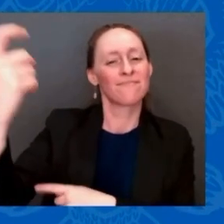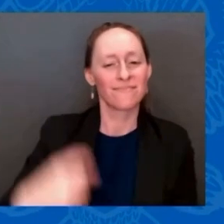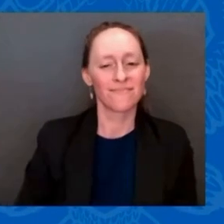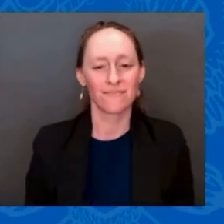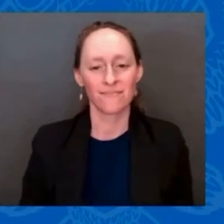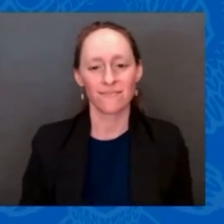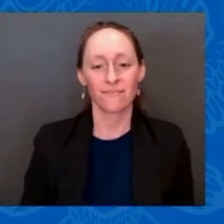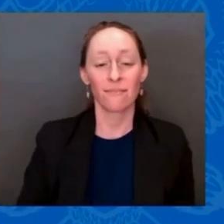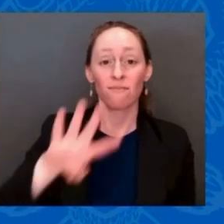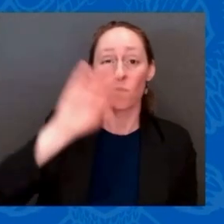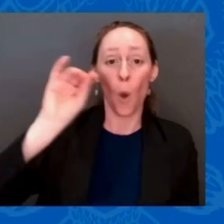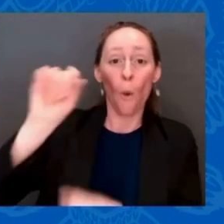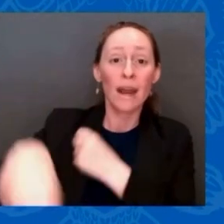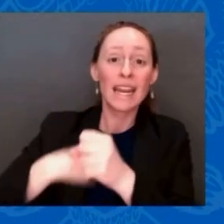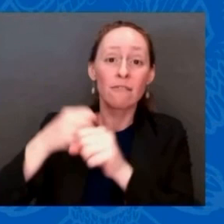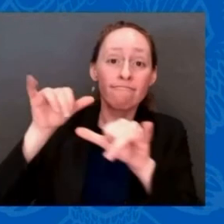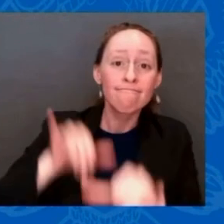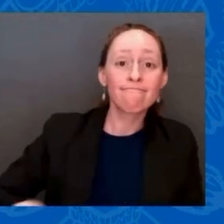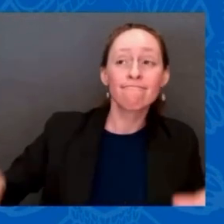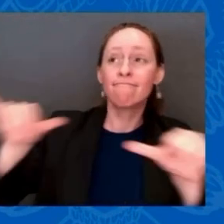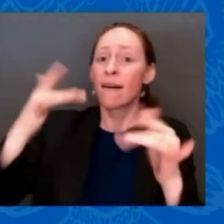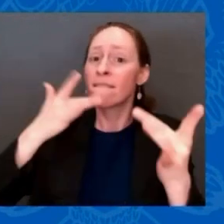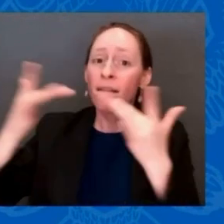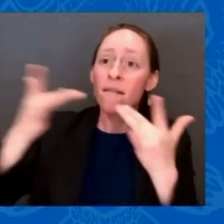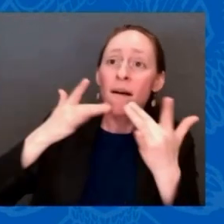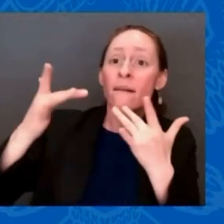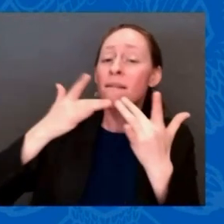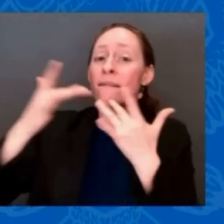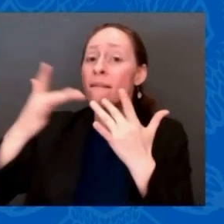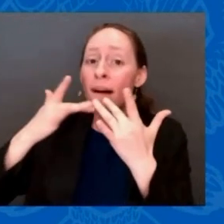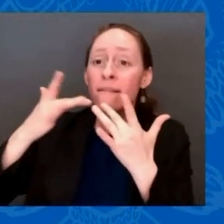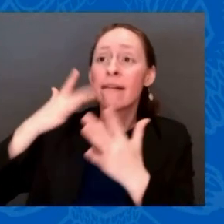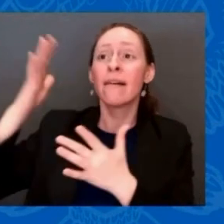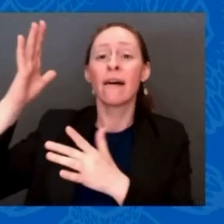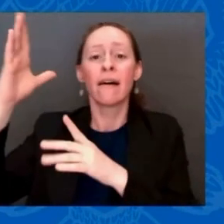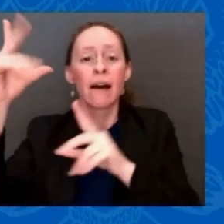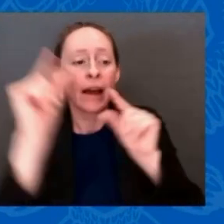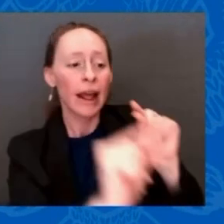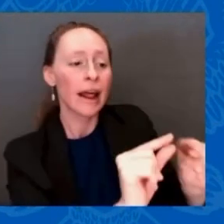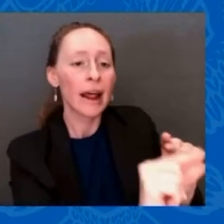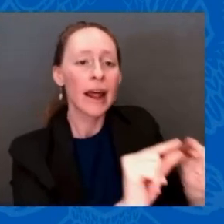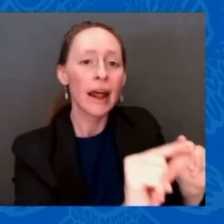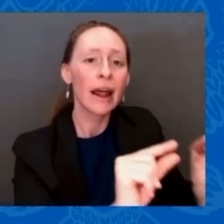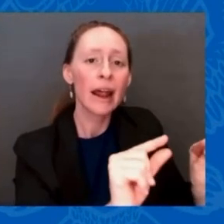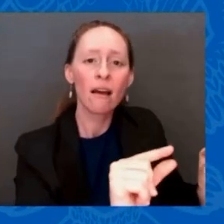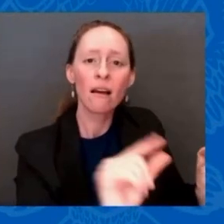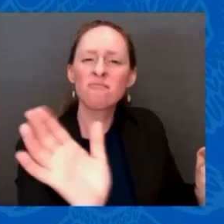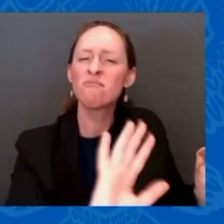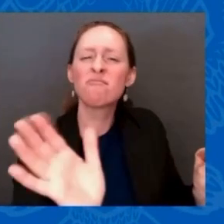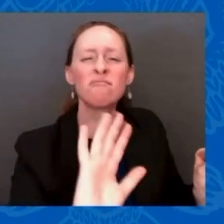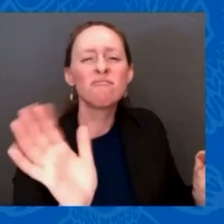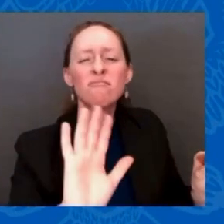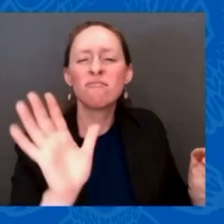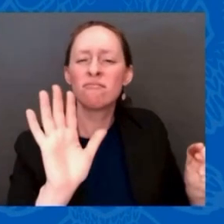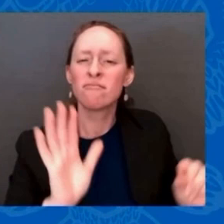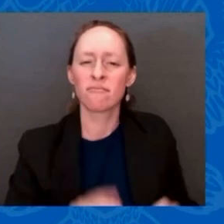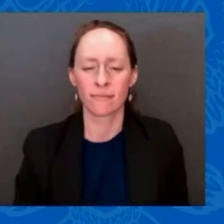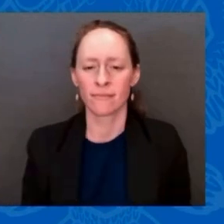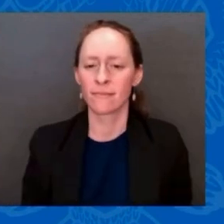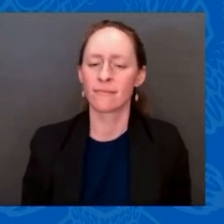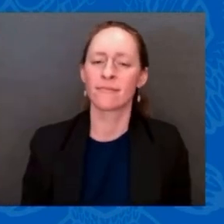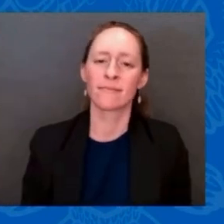except for those at the top. Too many, for too long, have seemingly suggested that it's only available if you have a four-year college